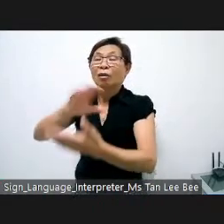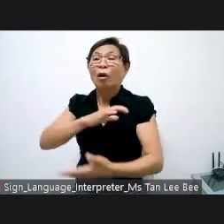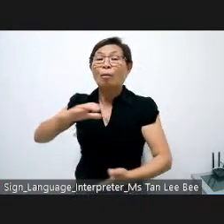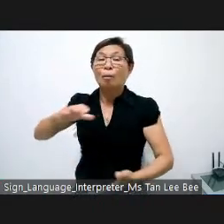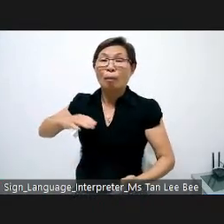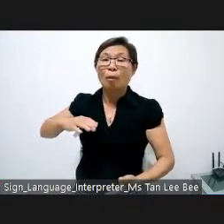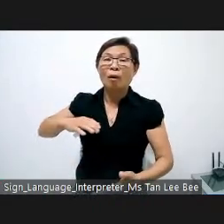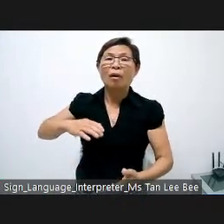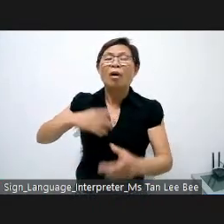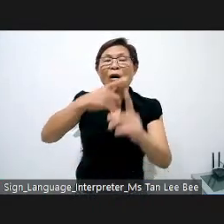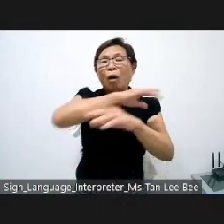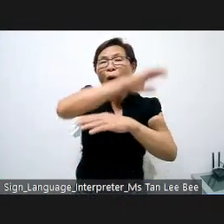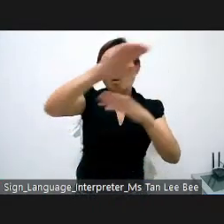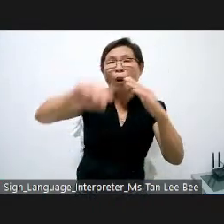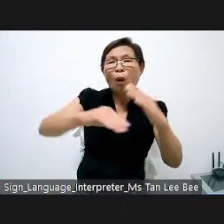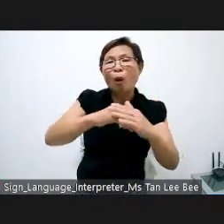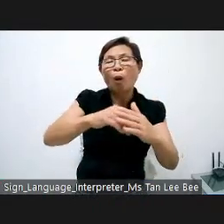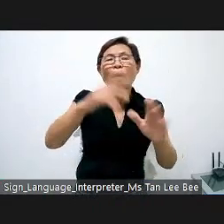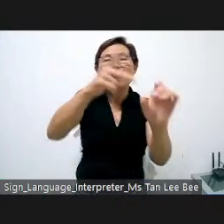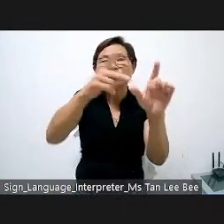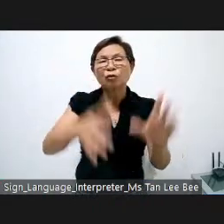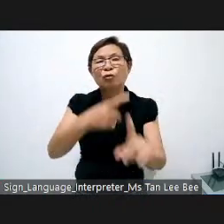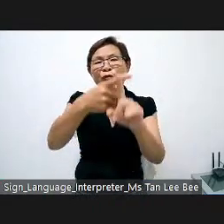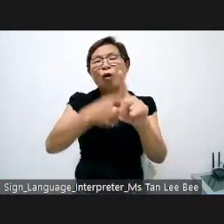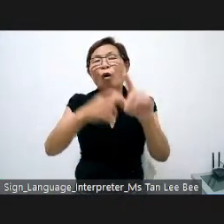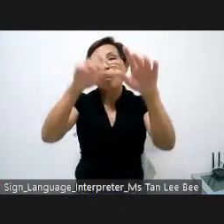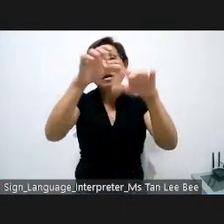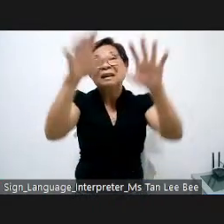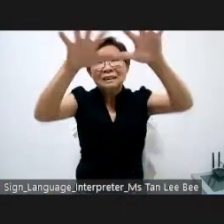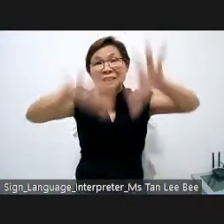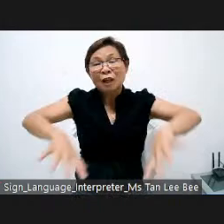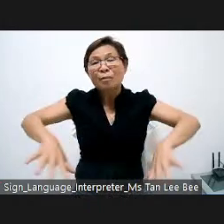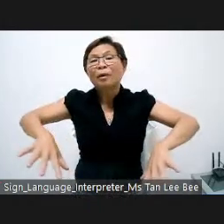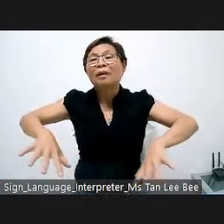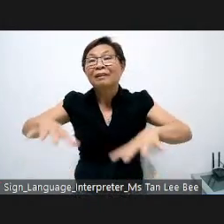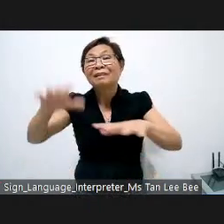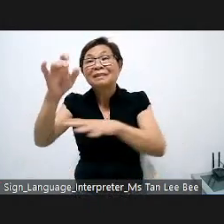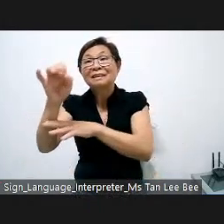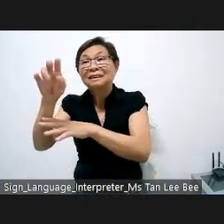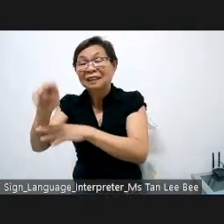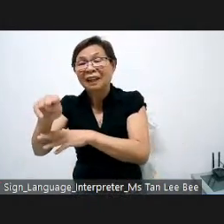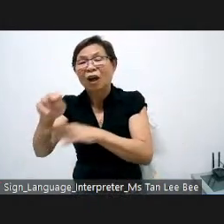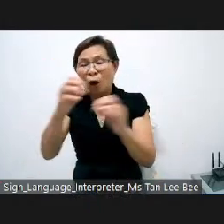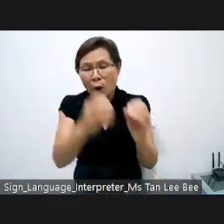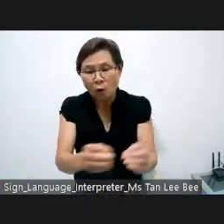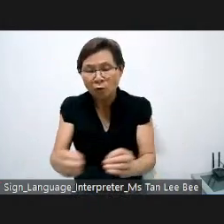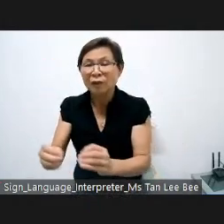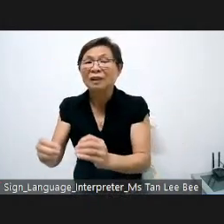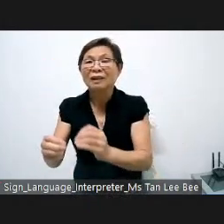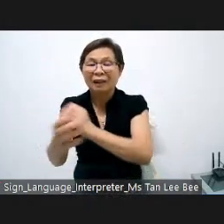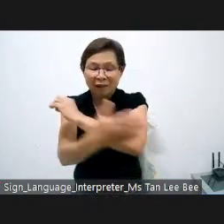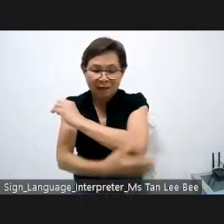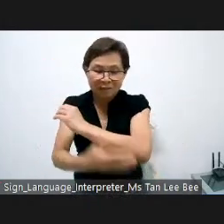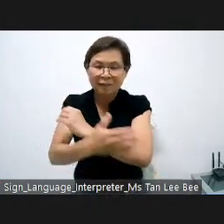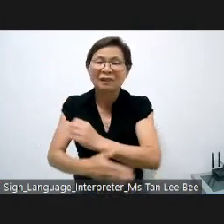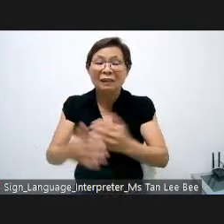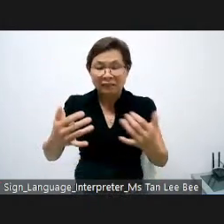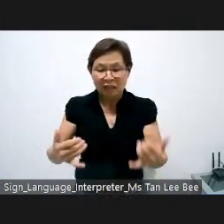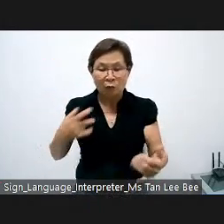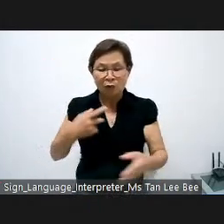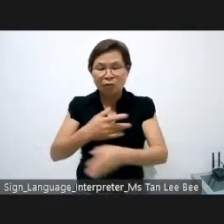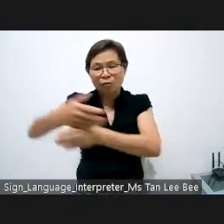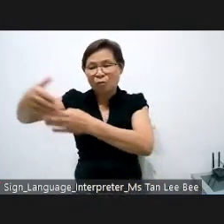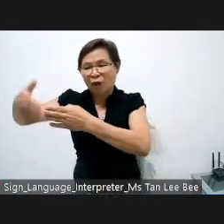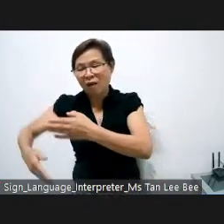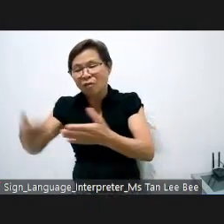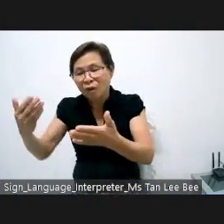from SEAMEO member countries. I am very grateful that we have to come to the end of the webinar,